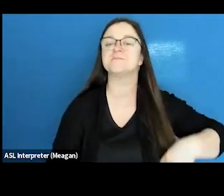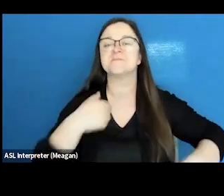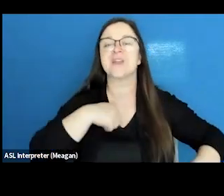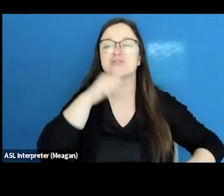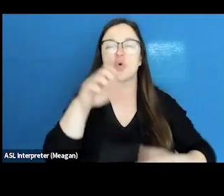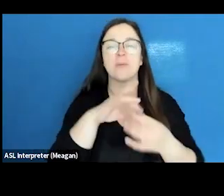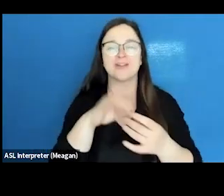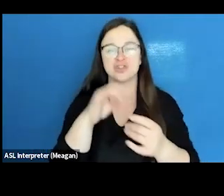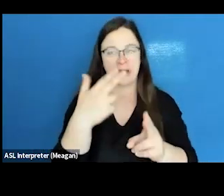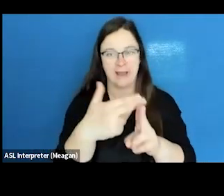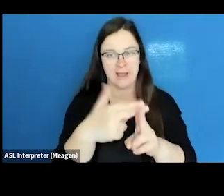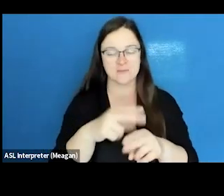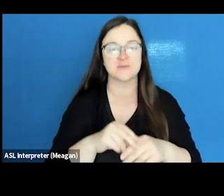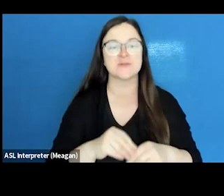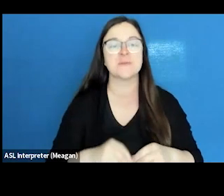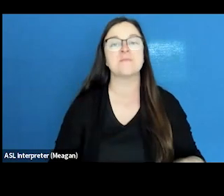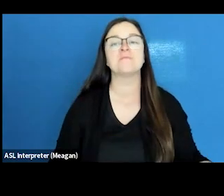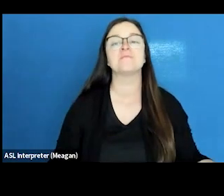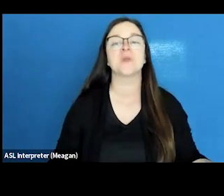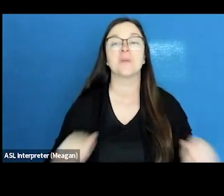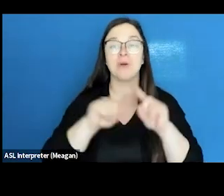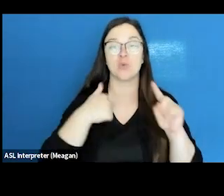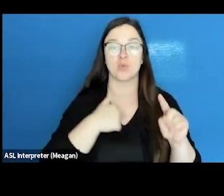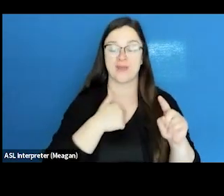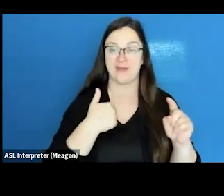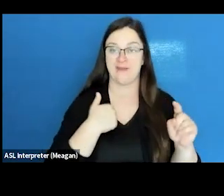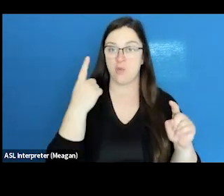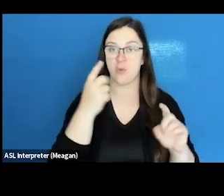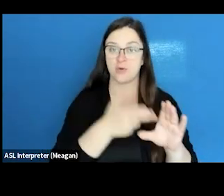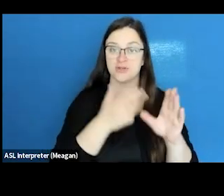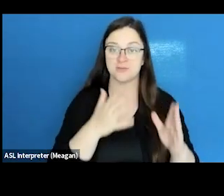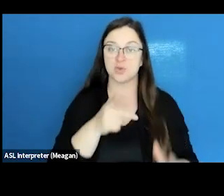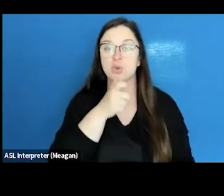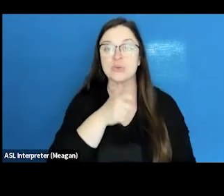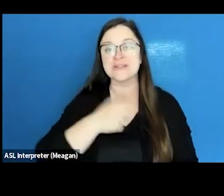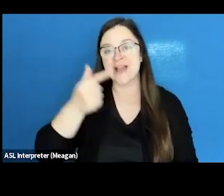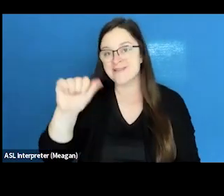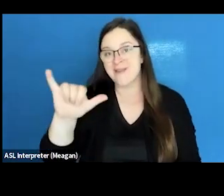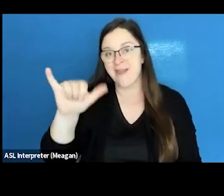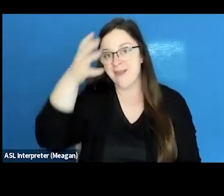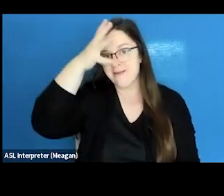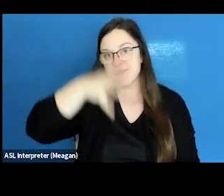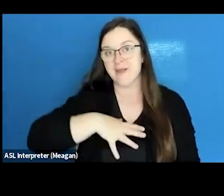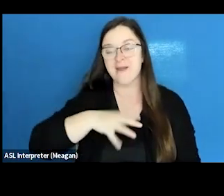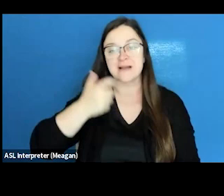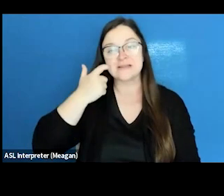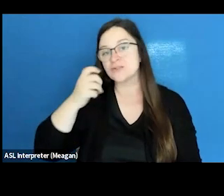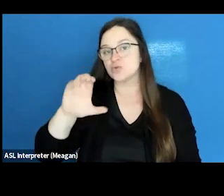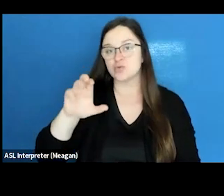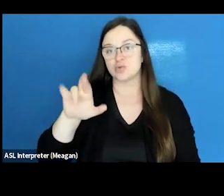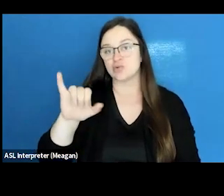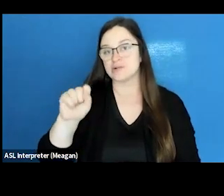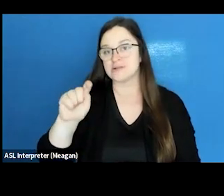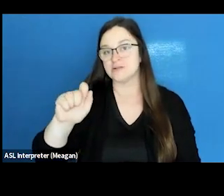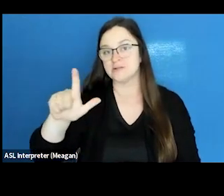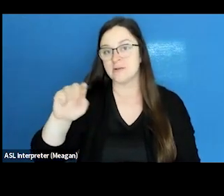but we do have one particular participant who is a gay male addicted to crystal meth and